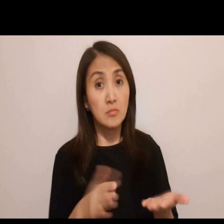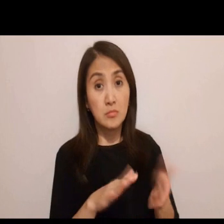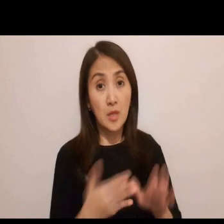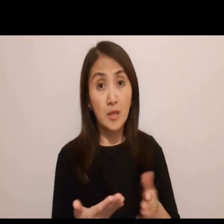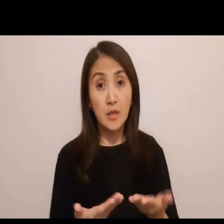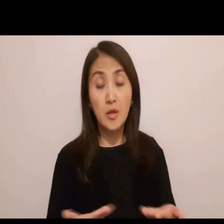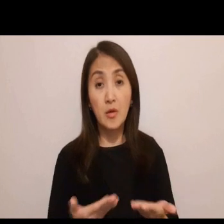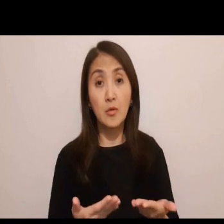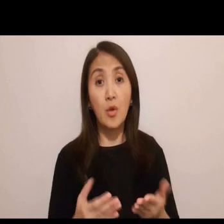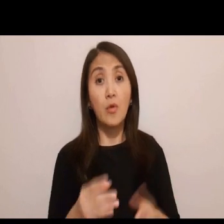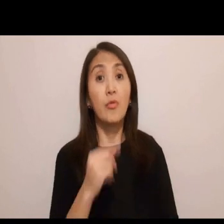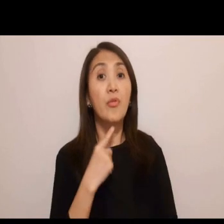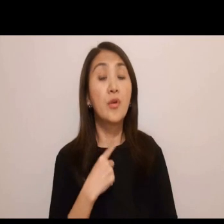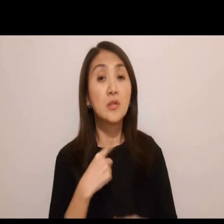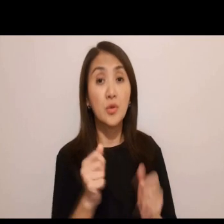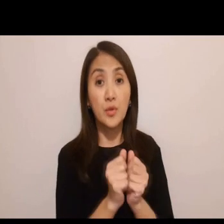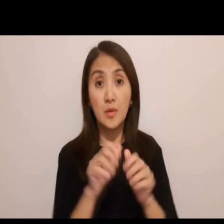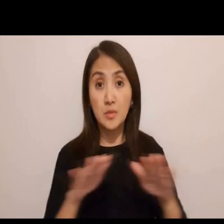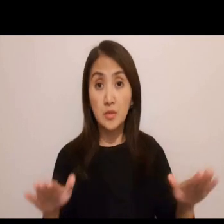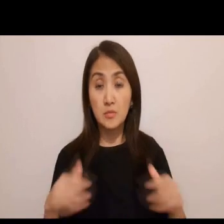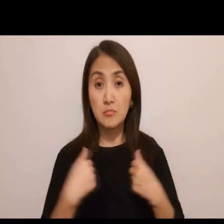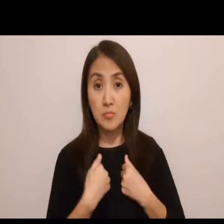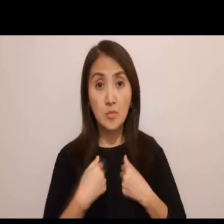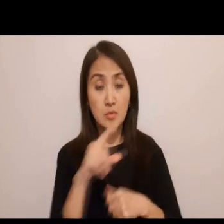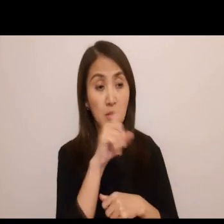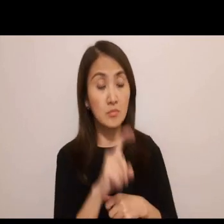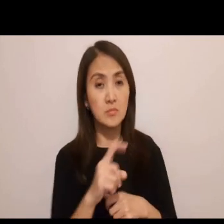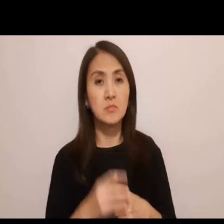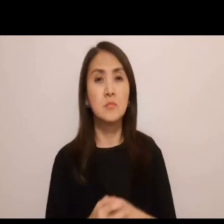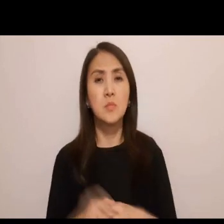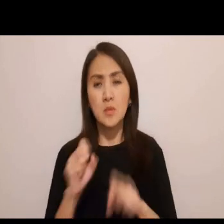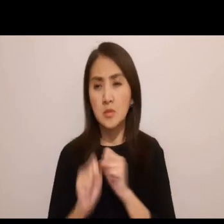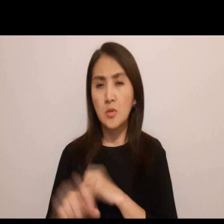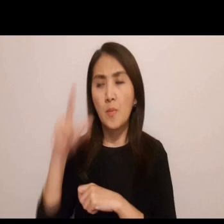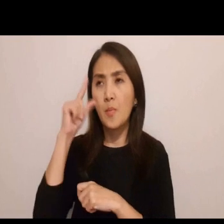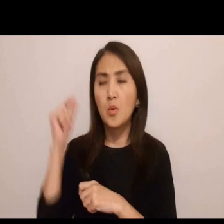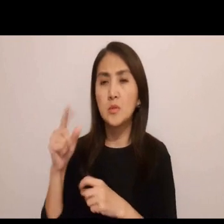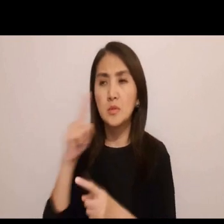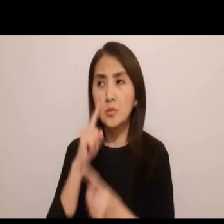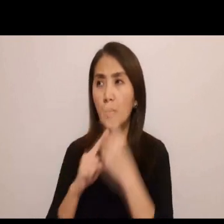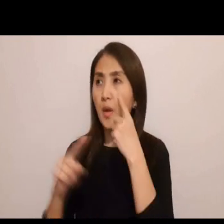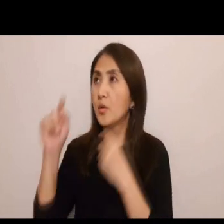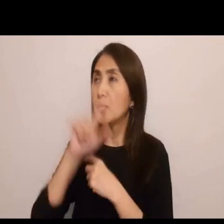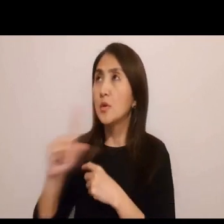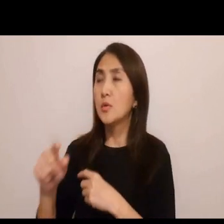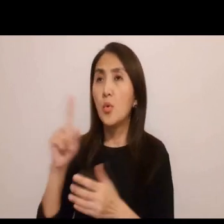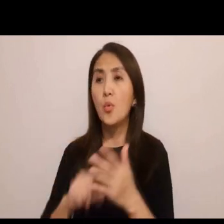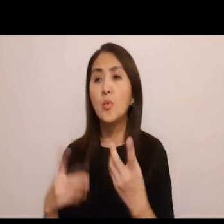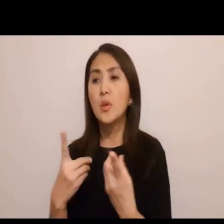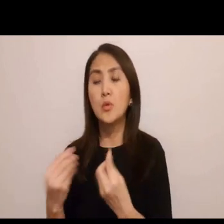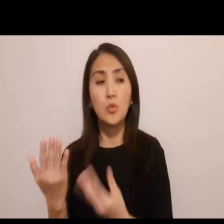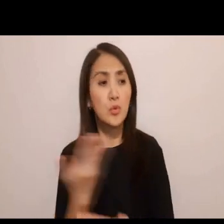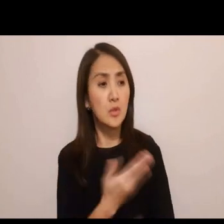it just to have us die here of thirst with our children and our livestock?" So Moses cried out to the Lord,